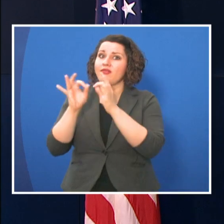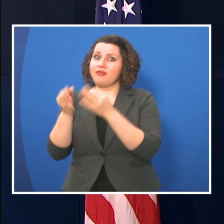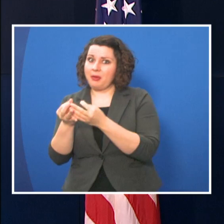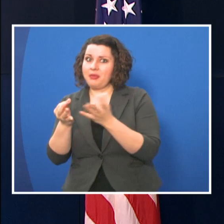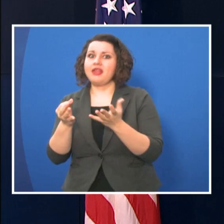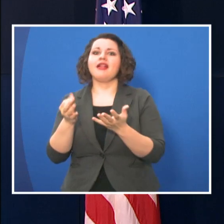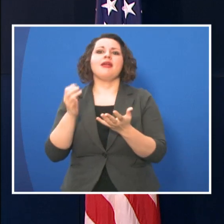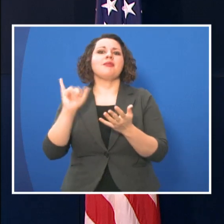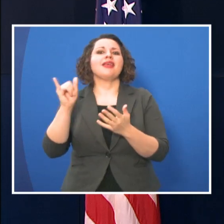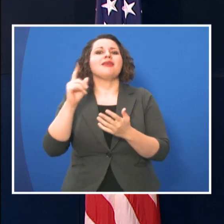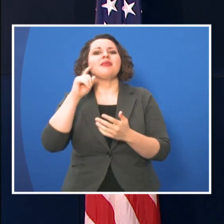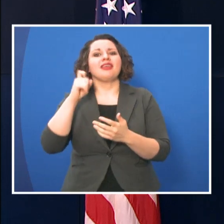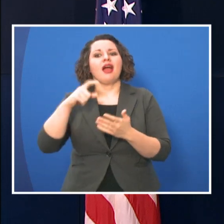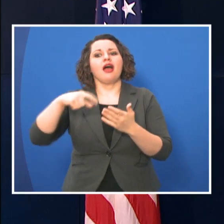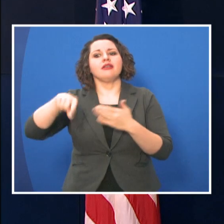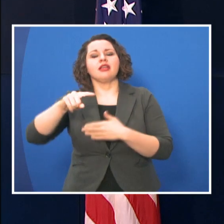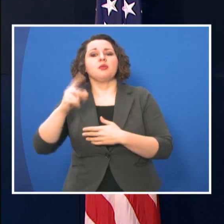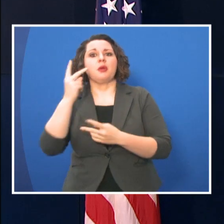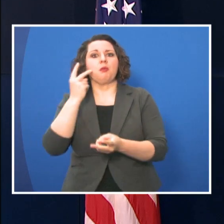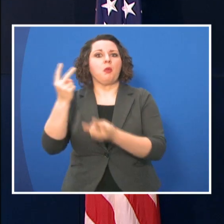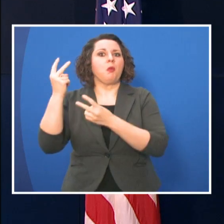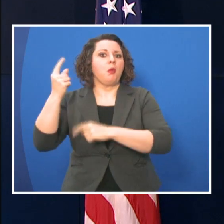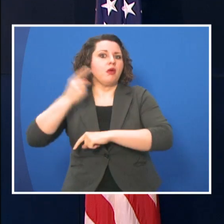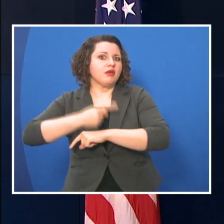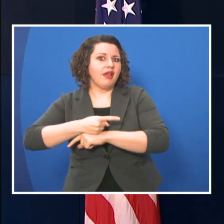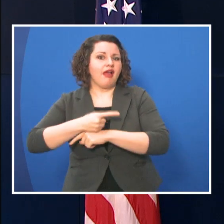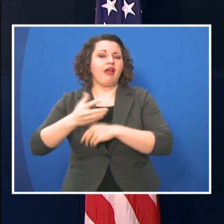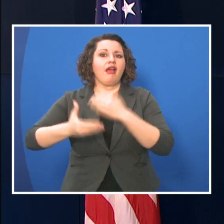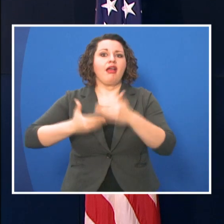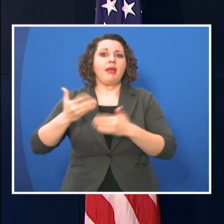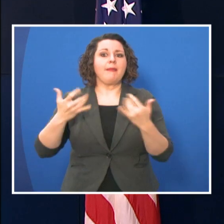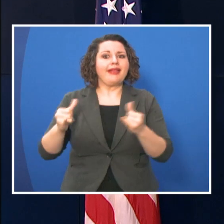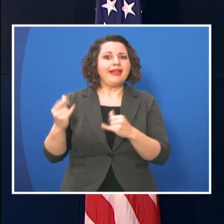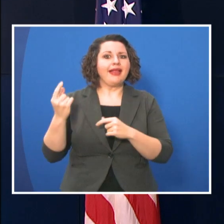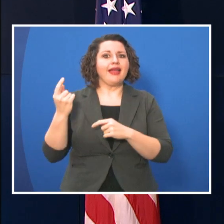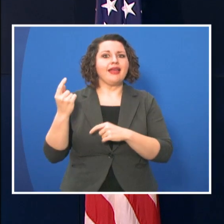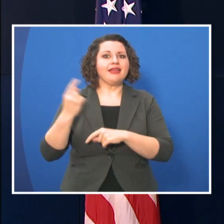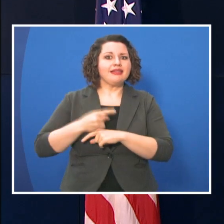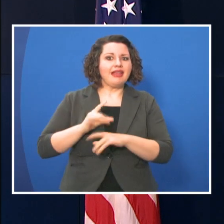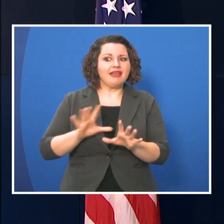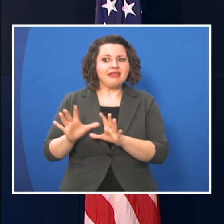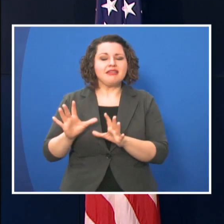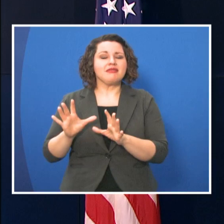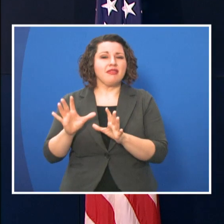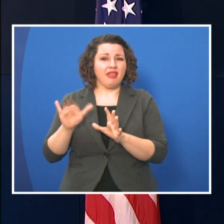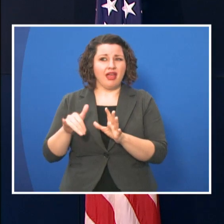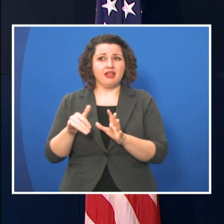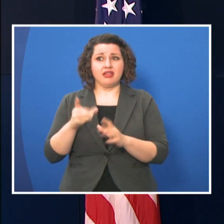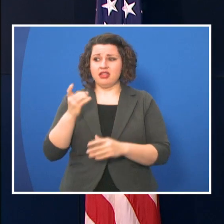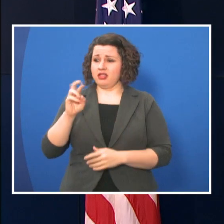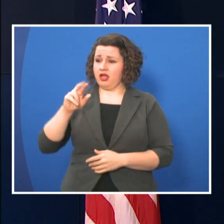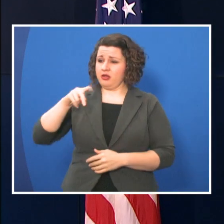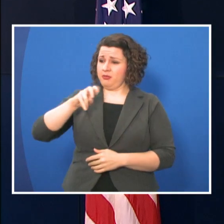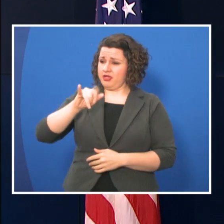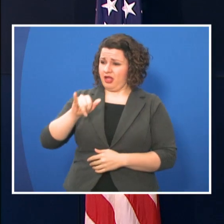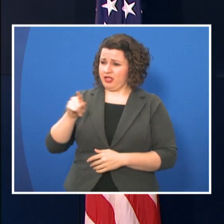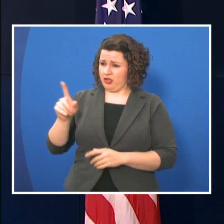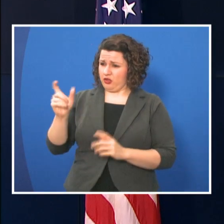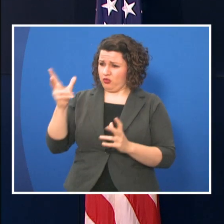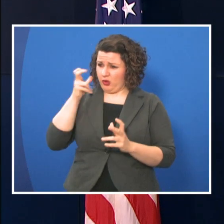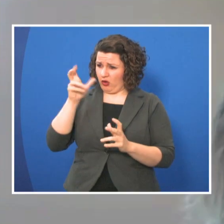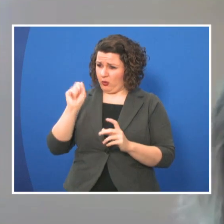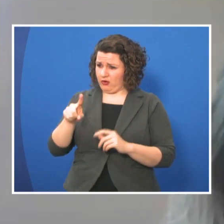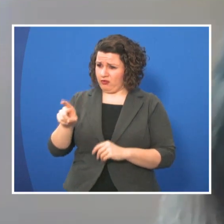Day gatherings and such going forward? Play dates, all those kind of things? Dr. Padati, do you want to address that? Can you hear the